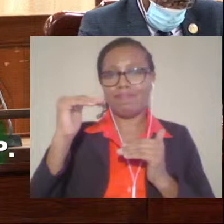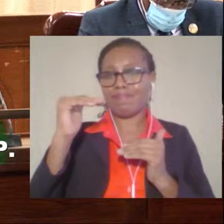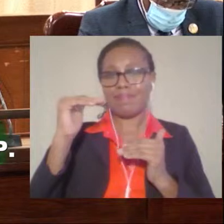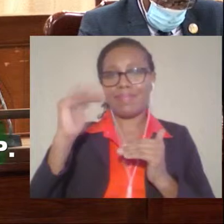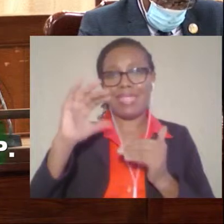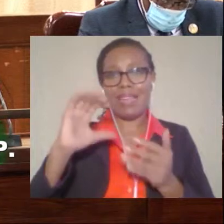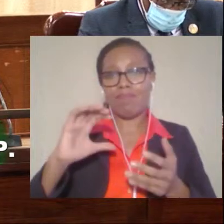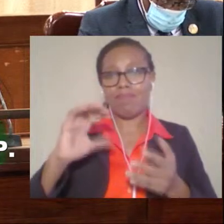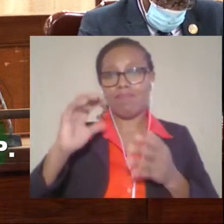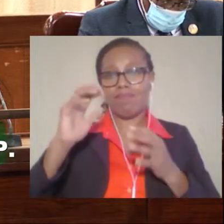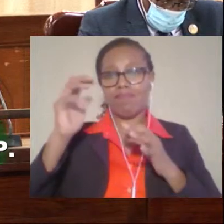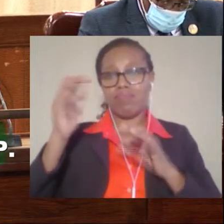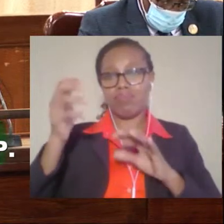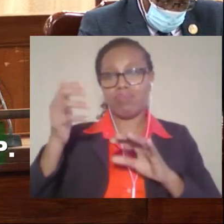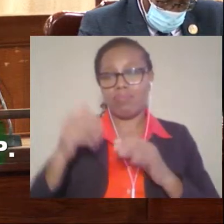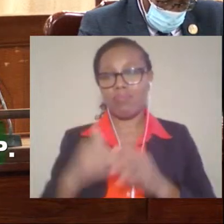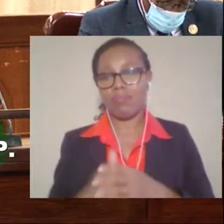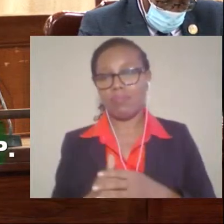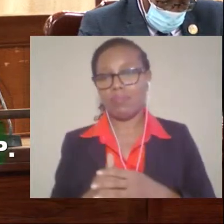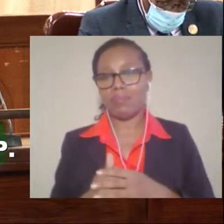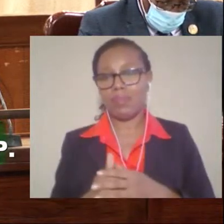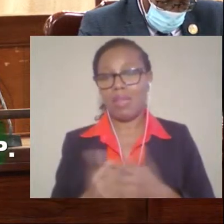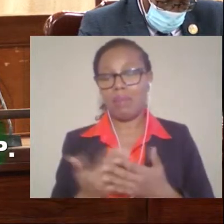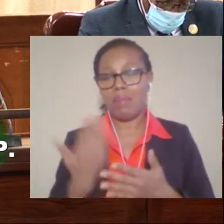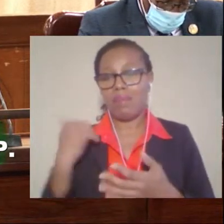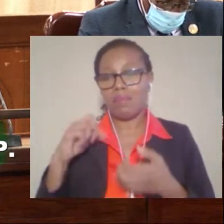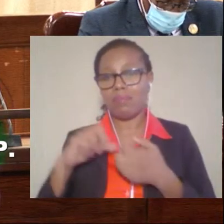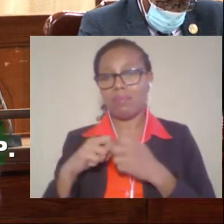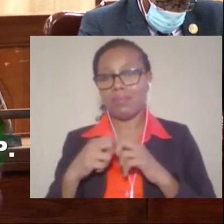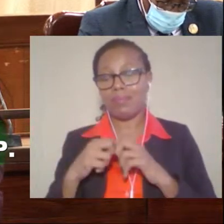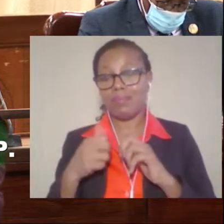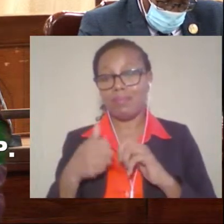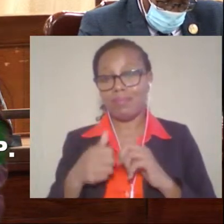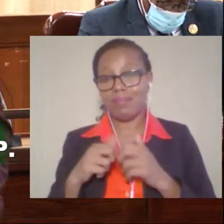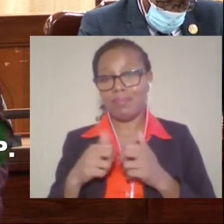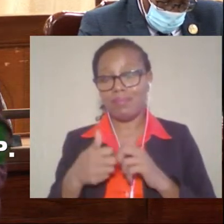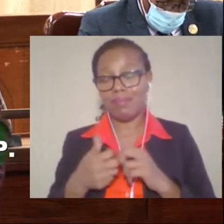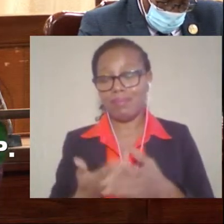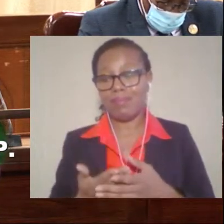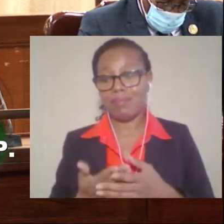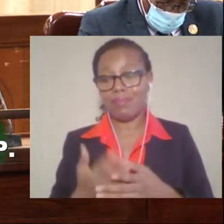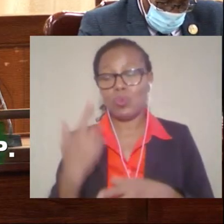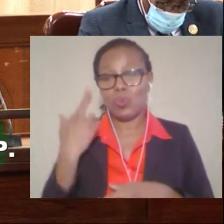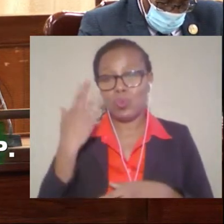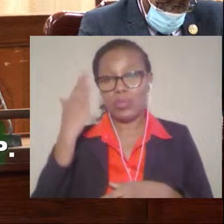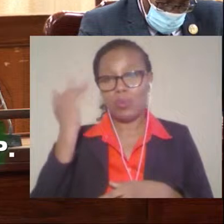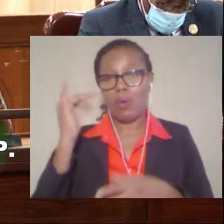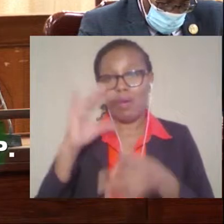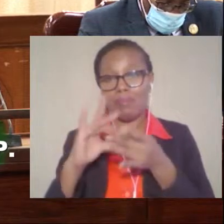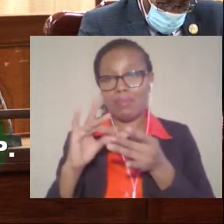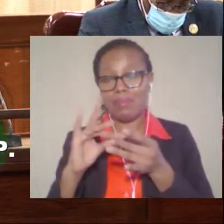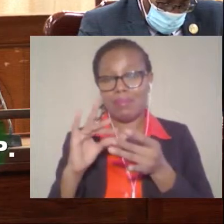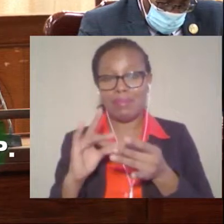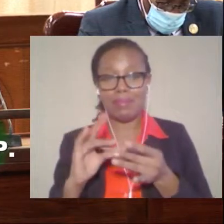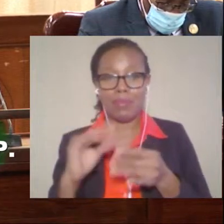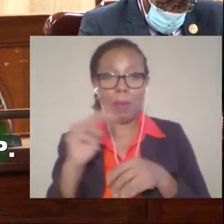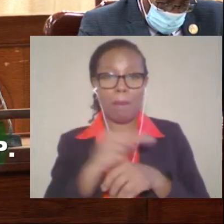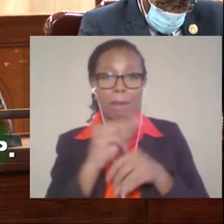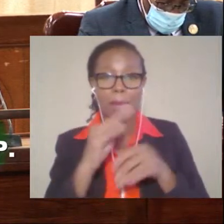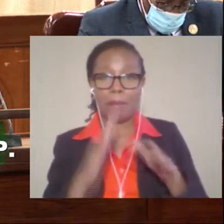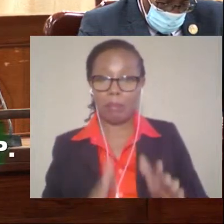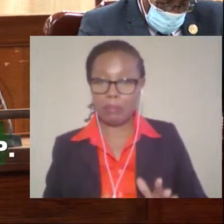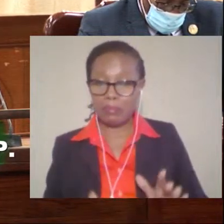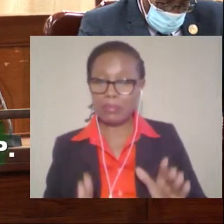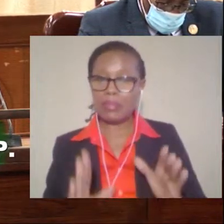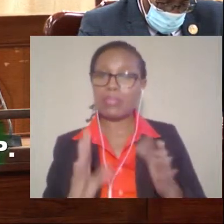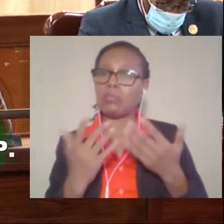then. And that is why I made reference to that. The minister sought to clarify, and I have to tell you, in